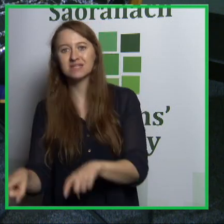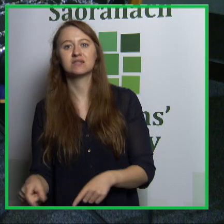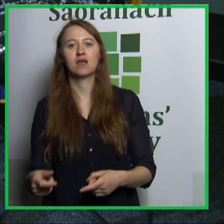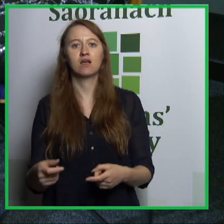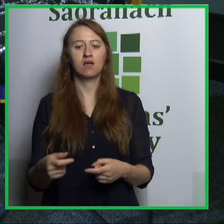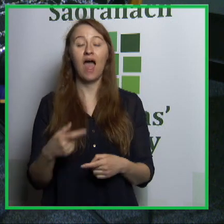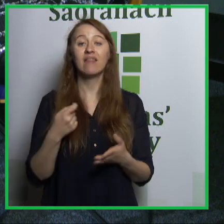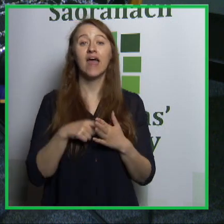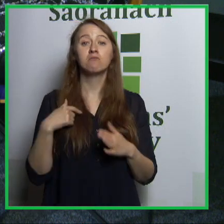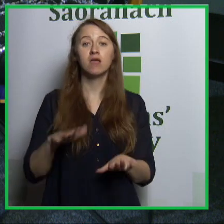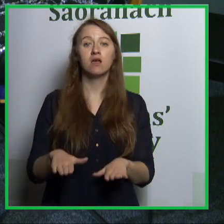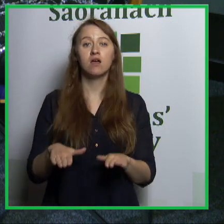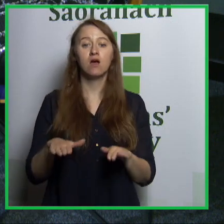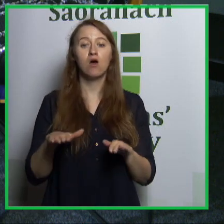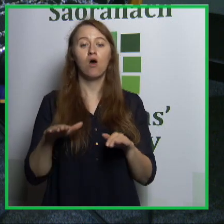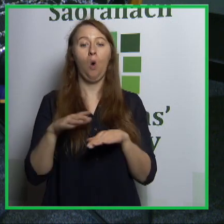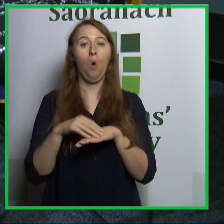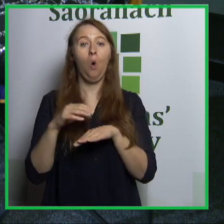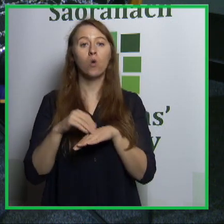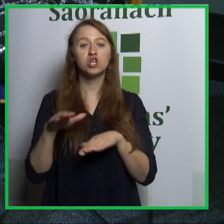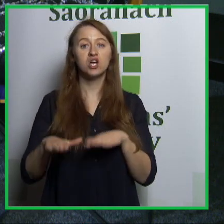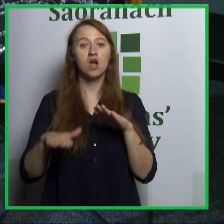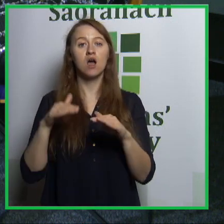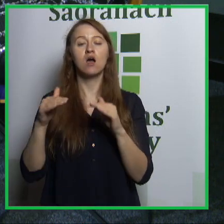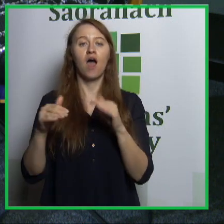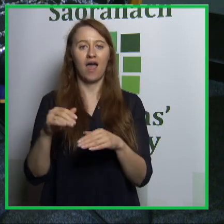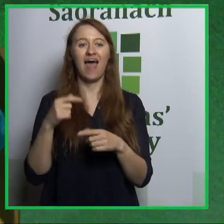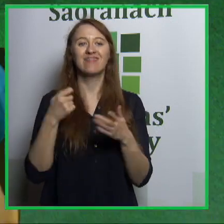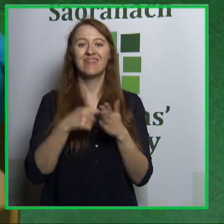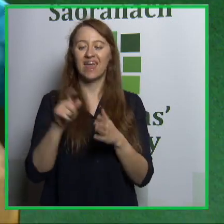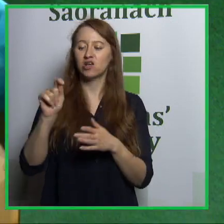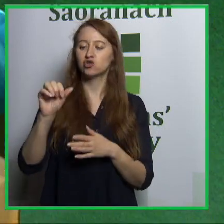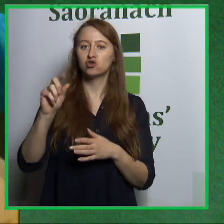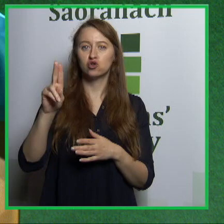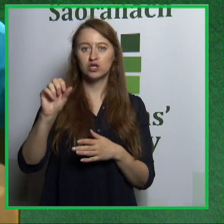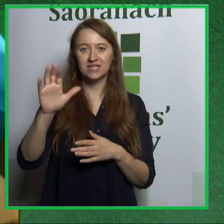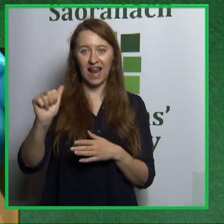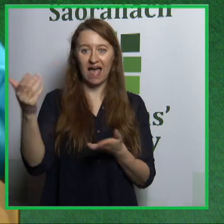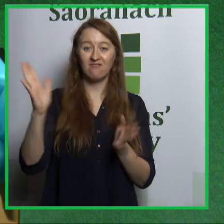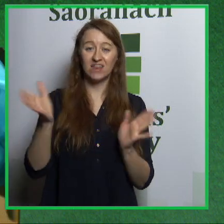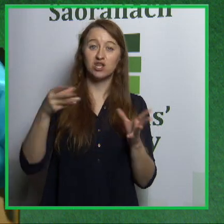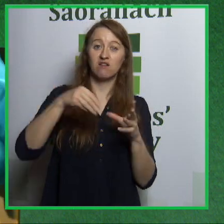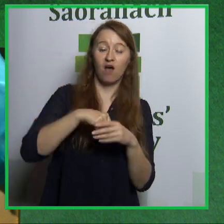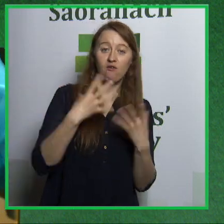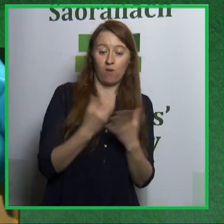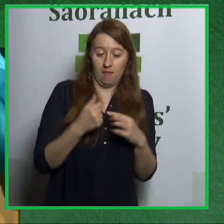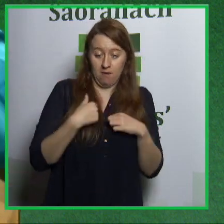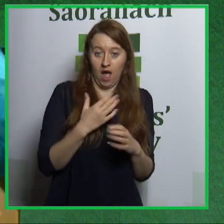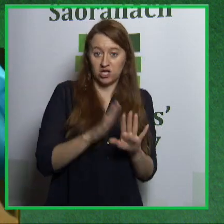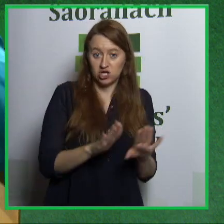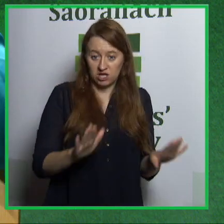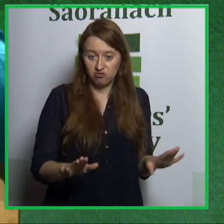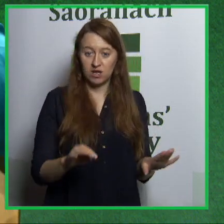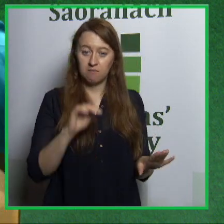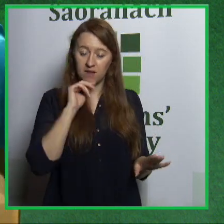got a little bit older then, and I had Tussla involved with my children, I went from being like at the lower scale of having 1